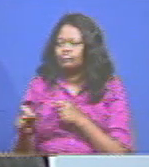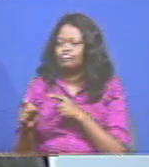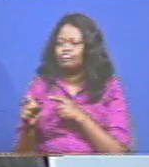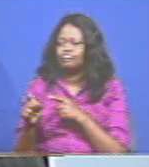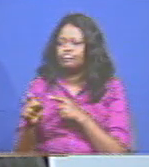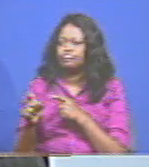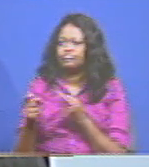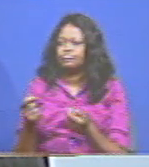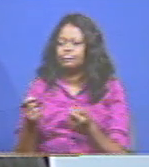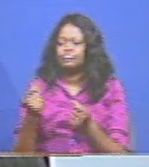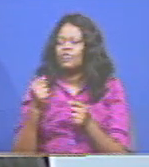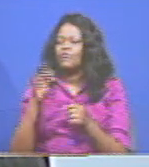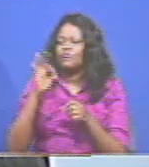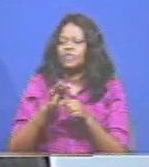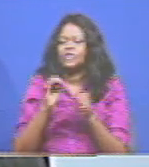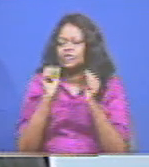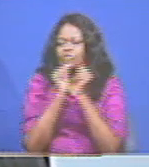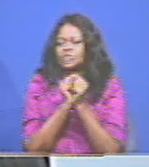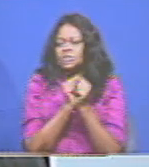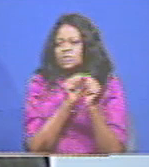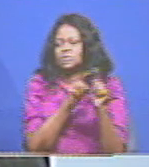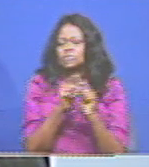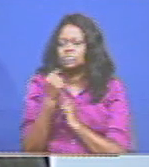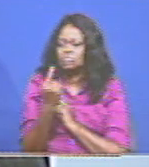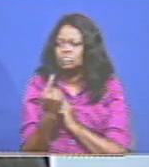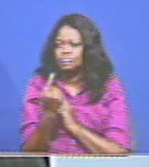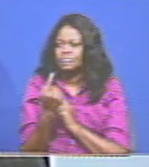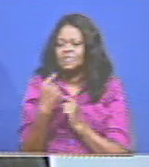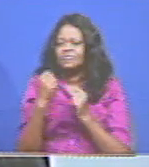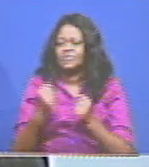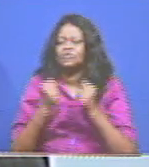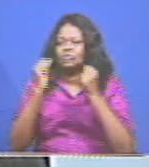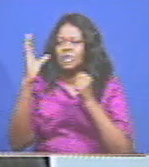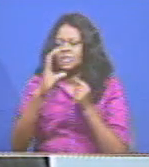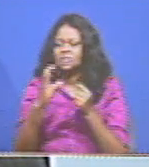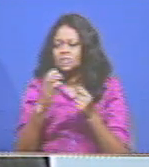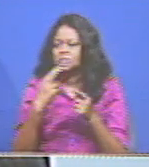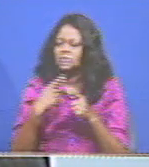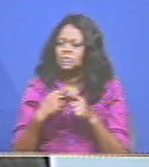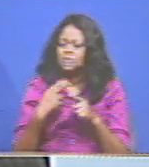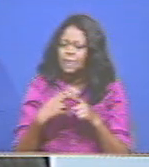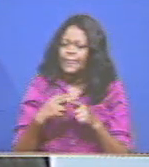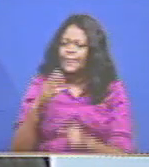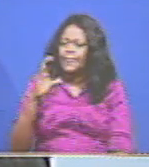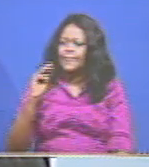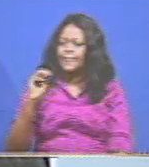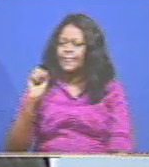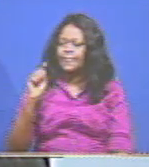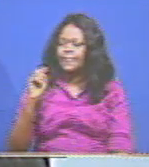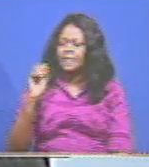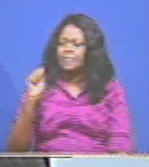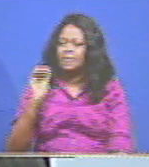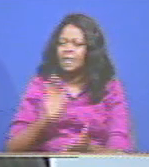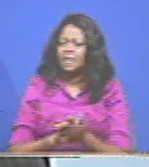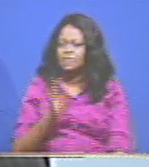votes as a bloc, yeah. they had very strong candidates in Matiba, the late, mm-hmm. and Mwai Kibaki.